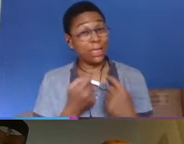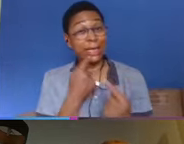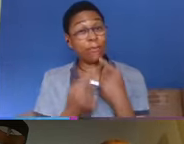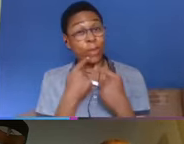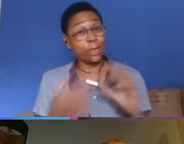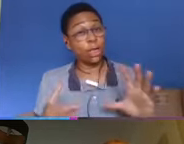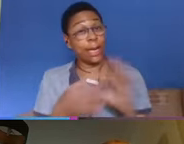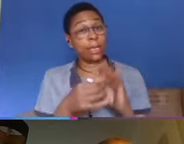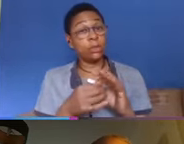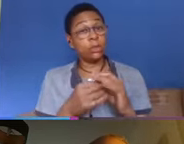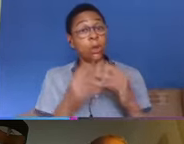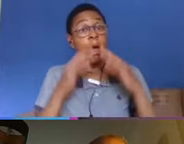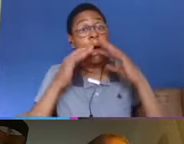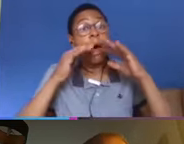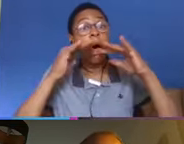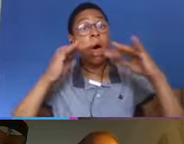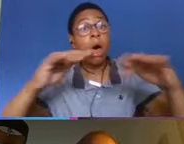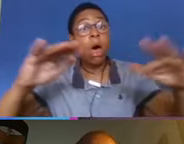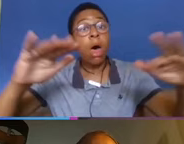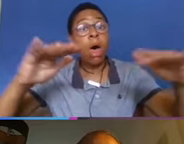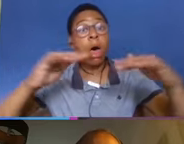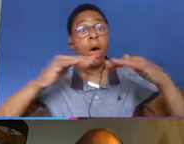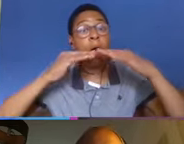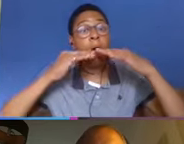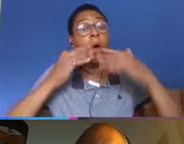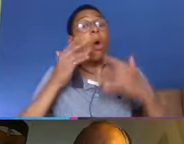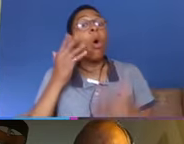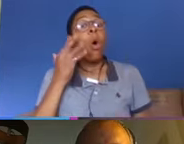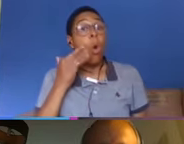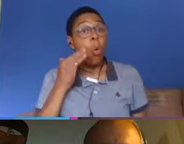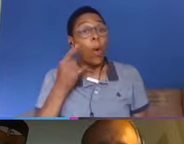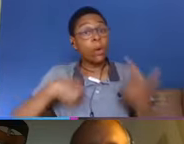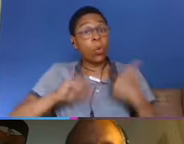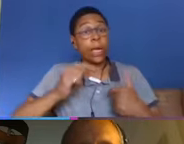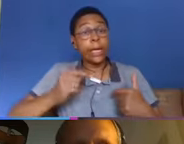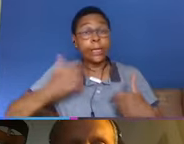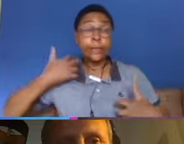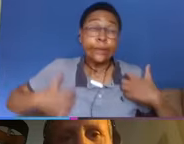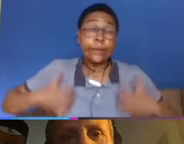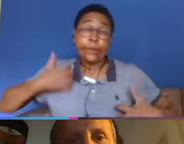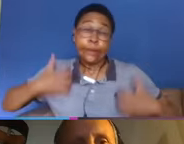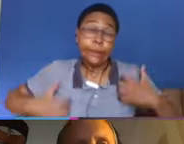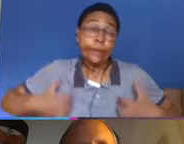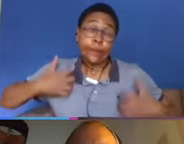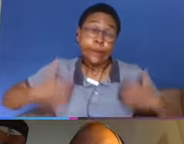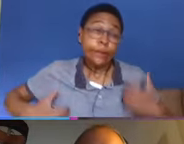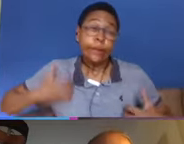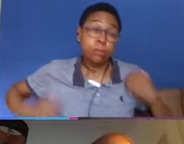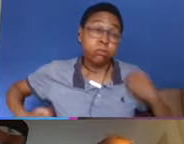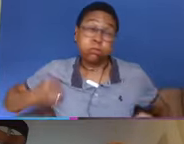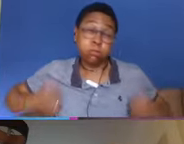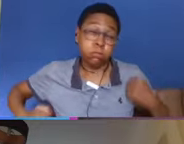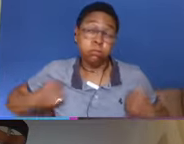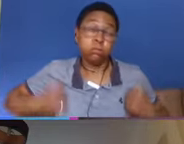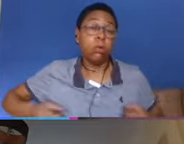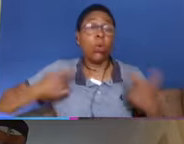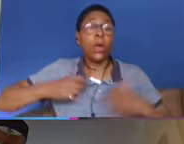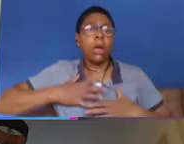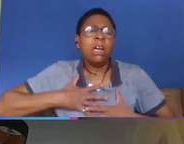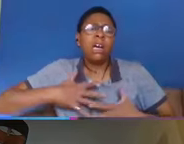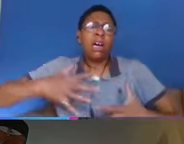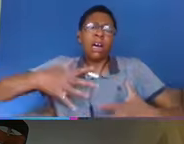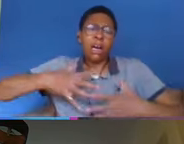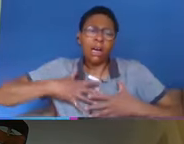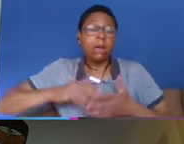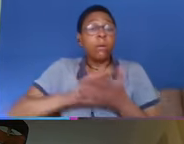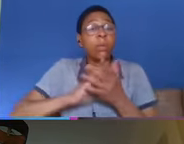go, when we're exercising hard, they do go further than the 2 meters because we're breathing hard. If we wear a face mask,